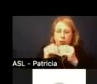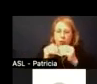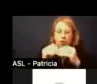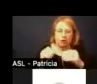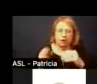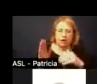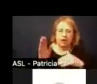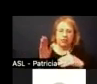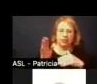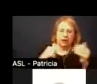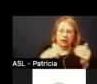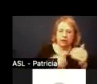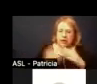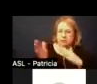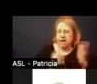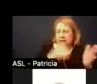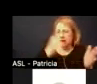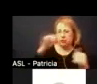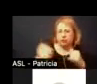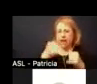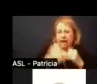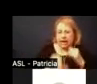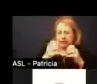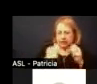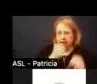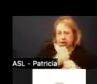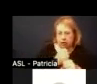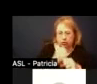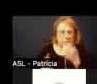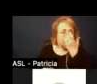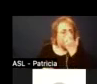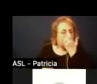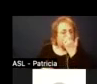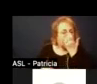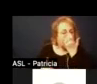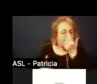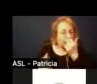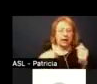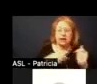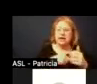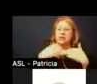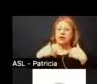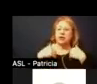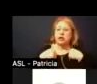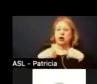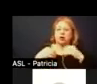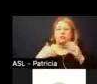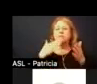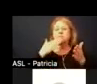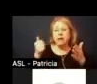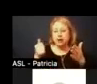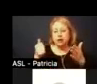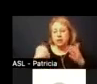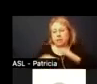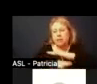you know so that just to say we have to come back and i think now that we've got a better sense of baseline i think we're going to have to do